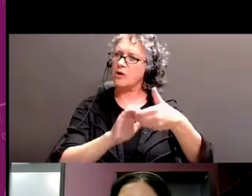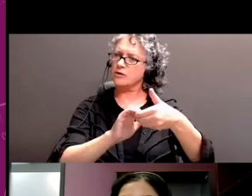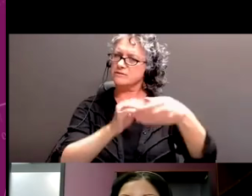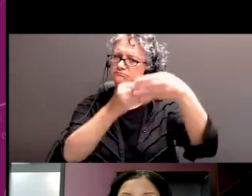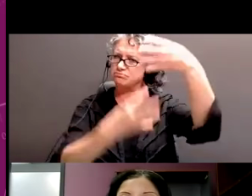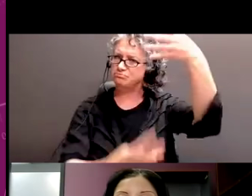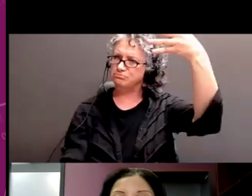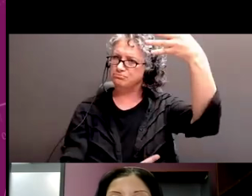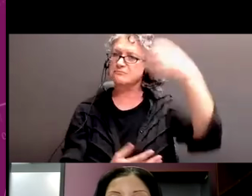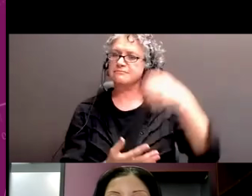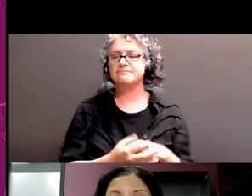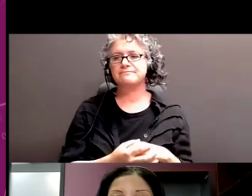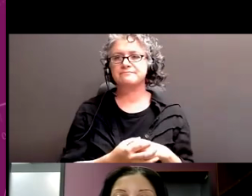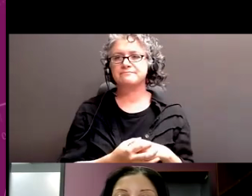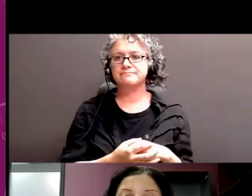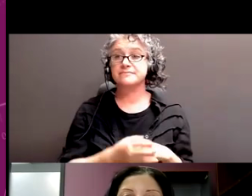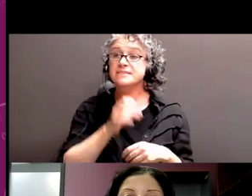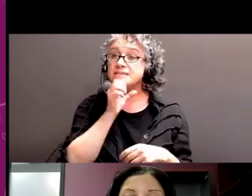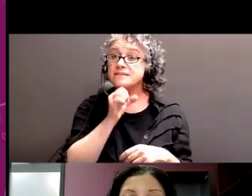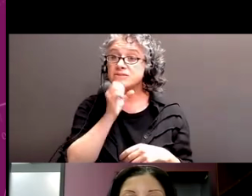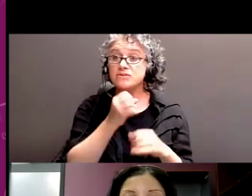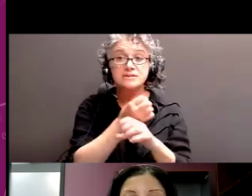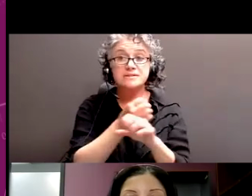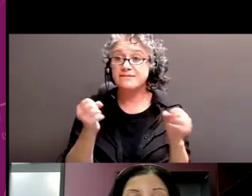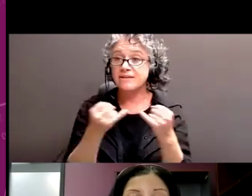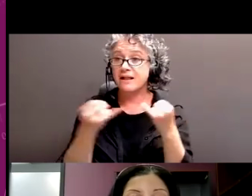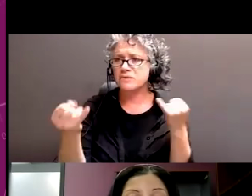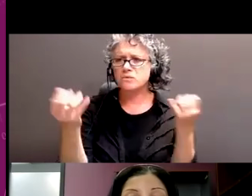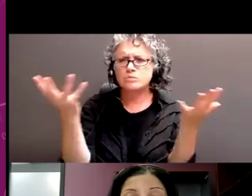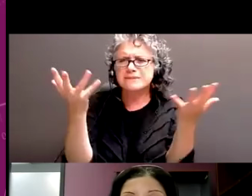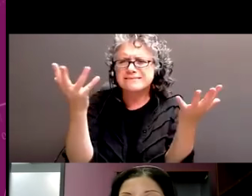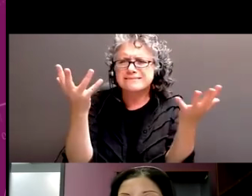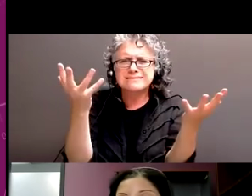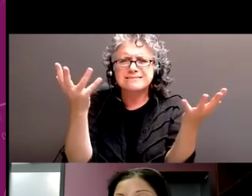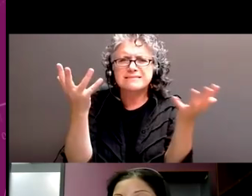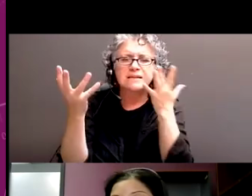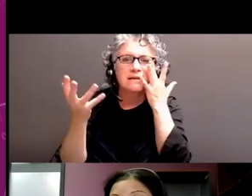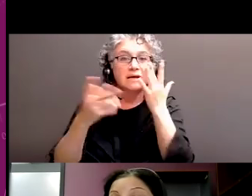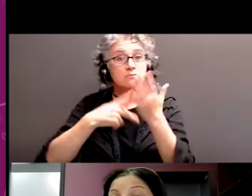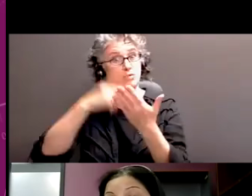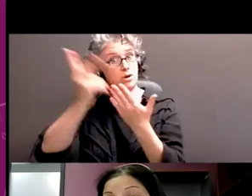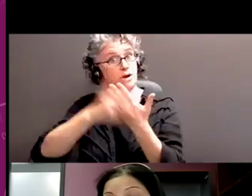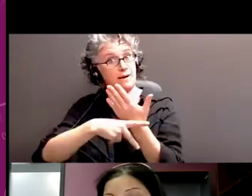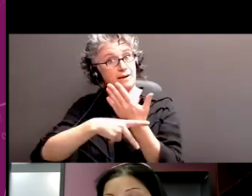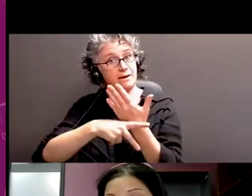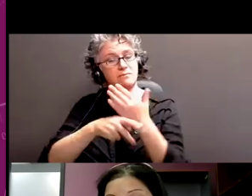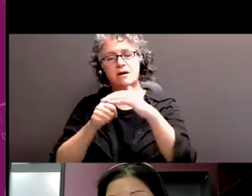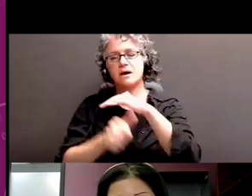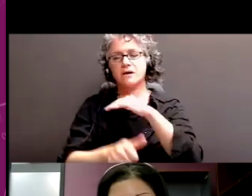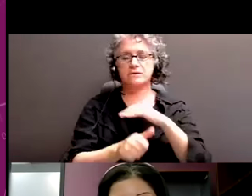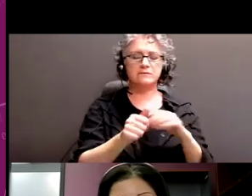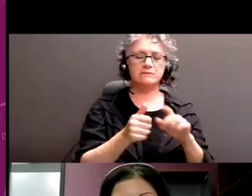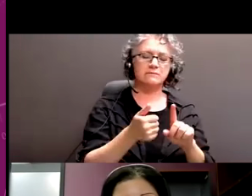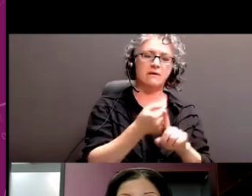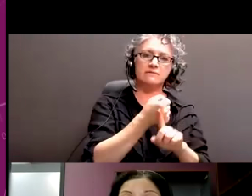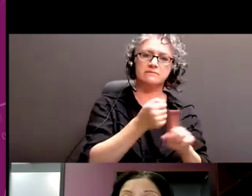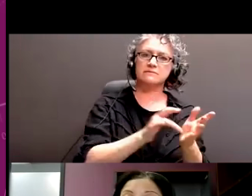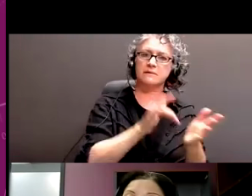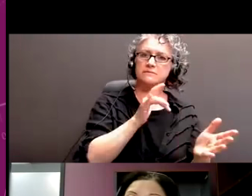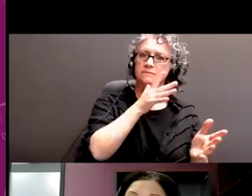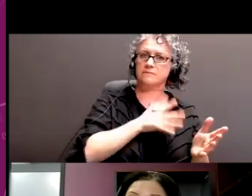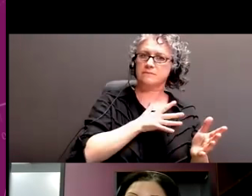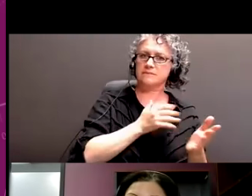So what is the Senior Safety Line? The Senior Safety Line is a program that is housed under the Assaulted Women's Helpline,